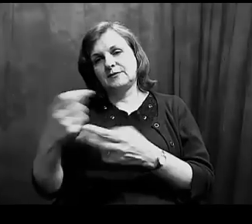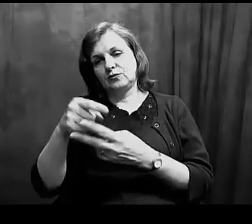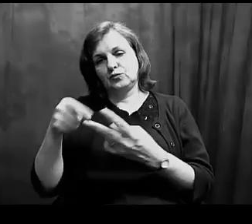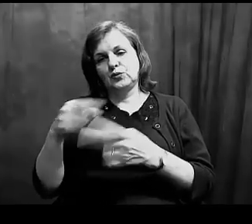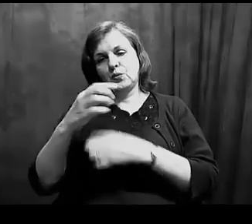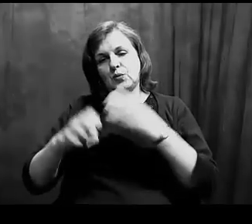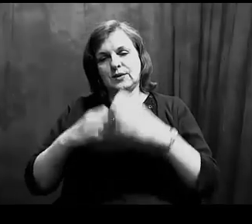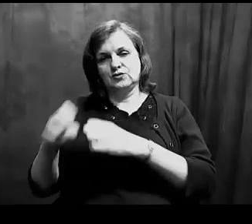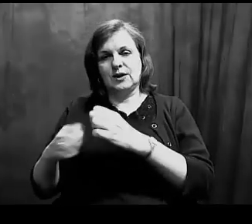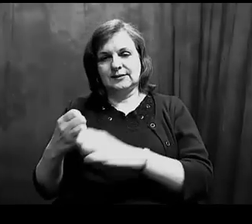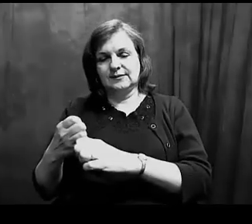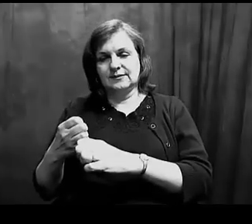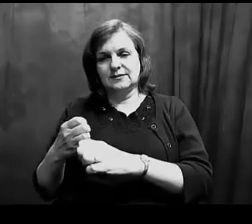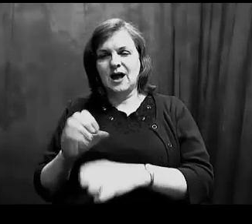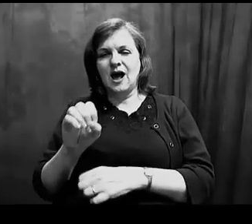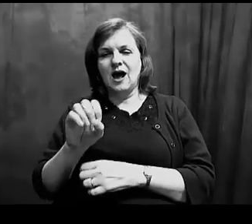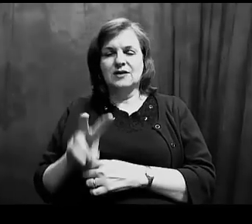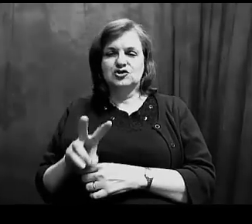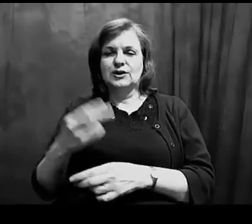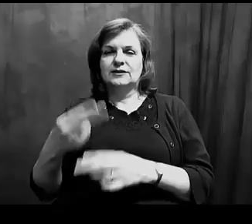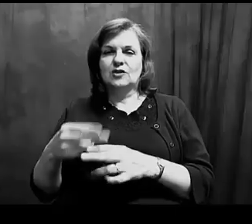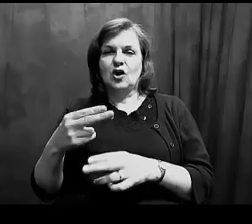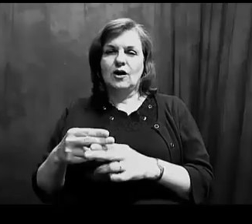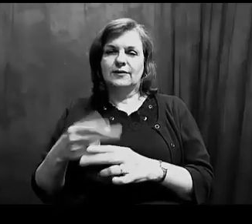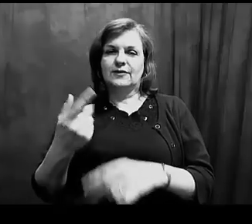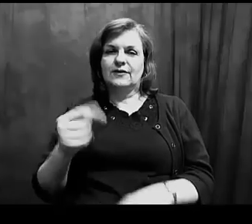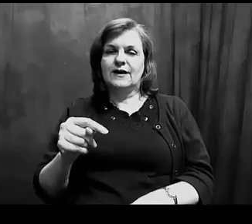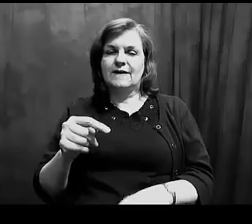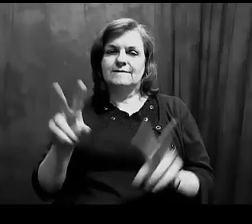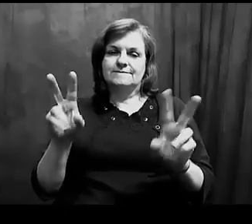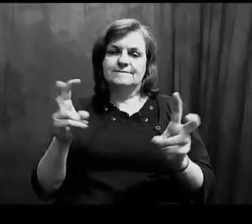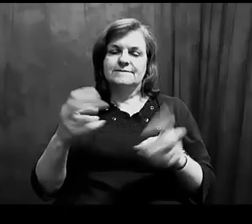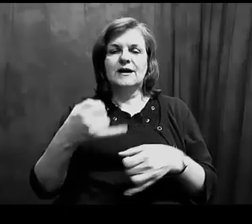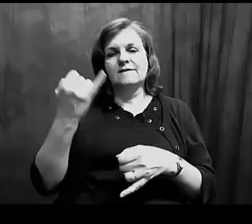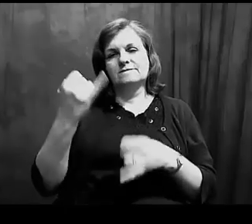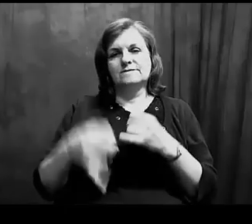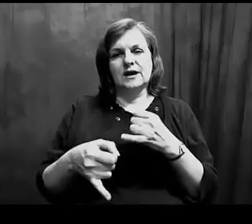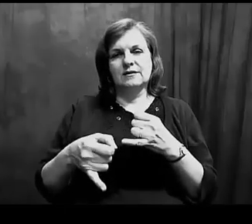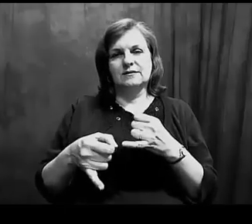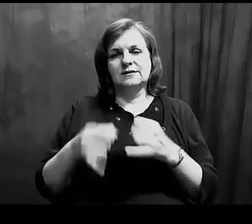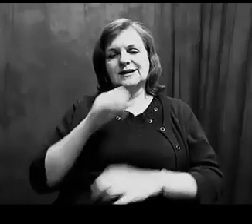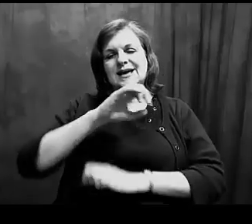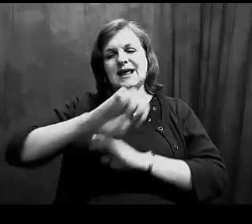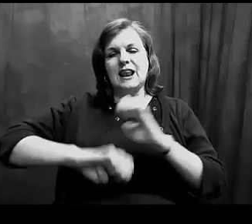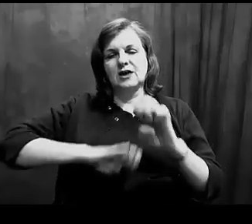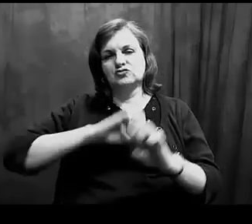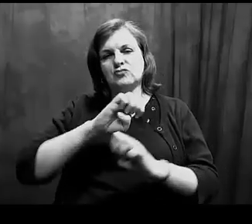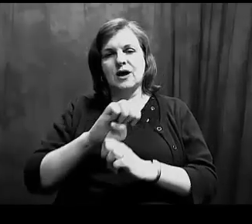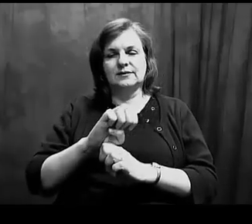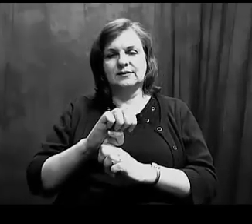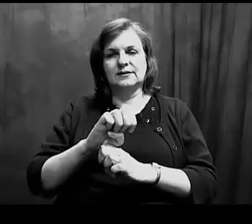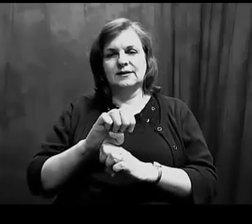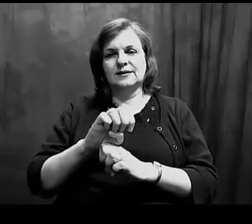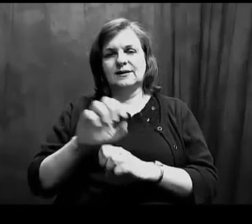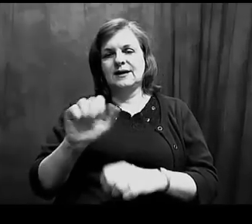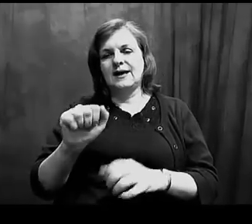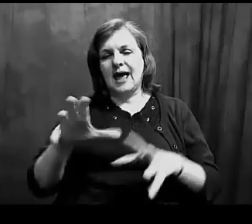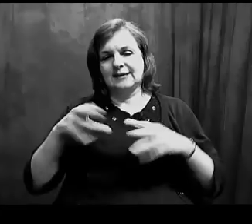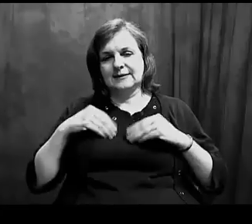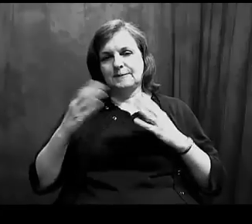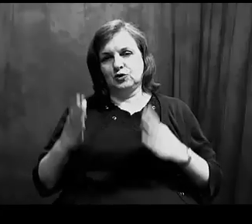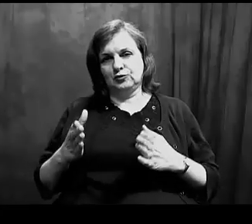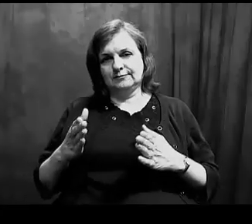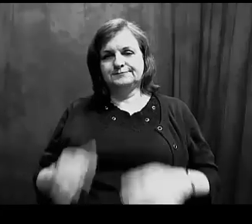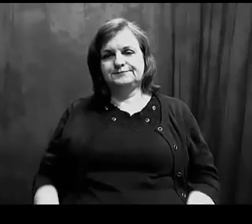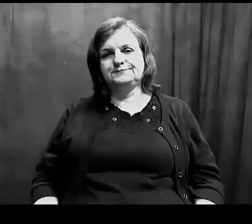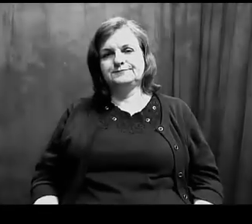Oxygen picks up those electrons. Oxygen is what we refer to in cell respiration as the final electron